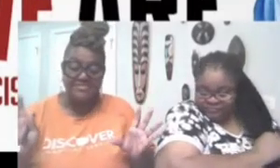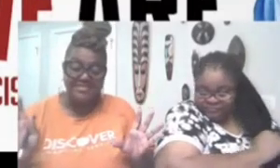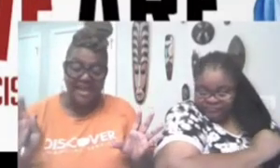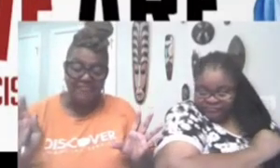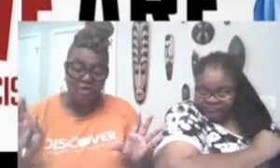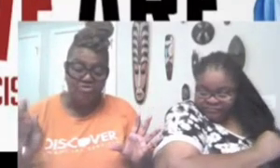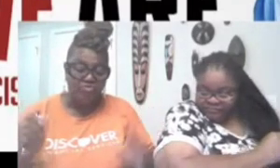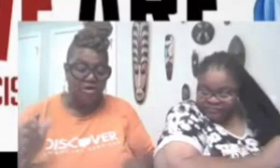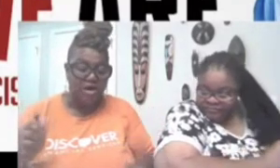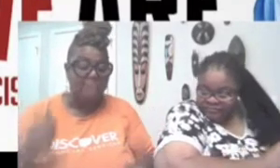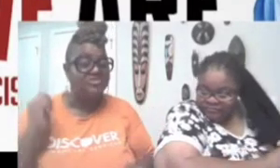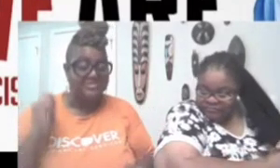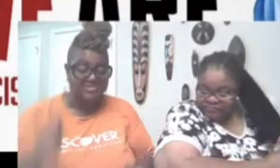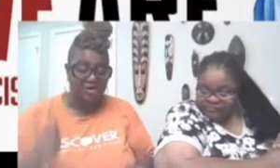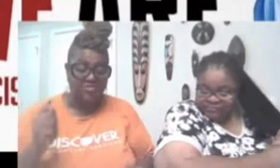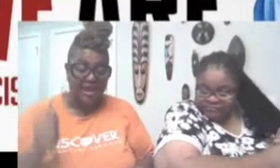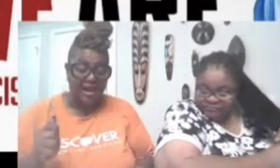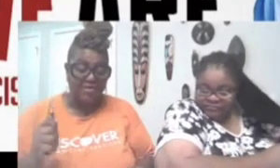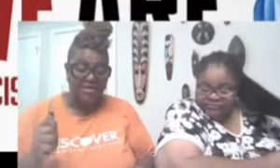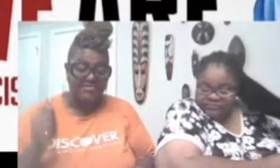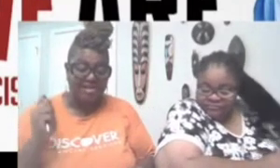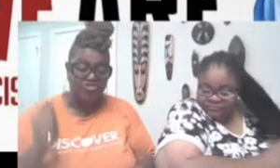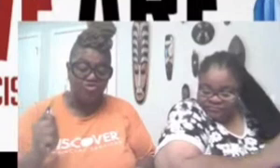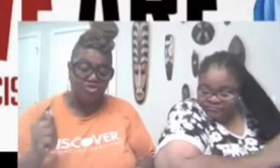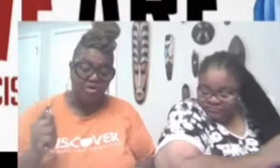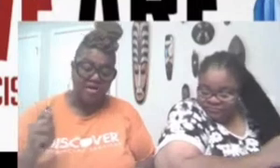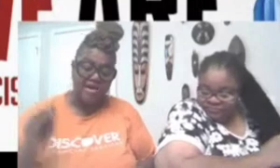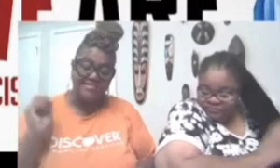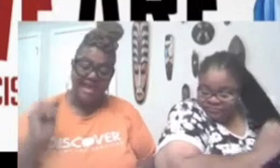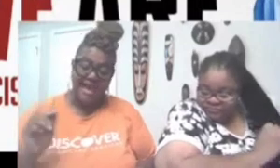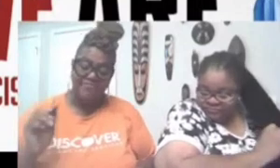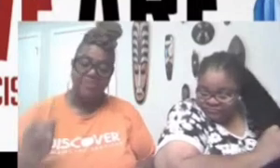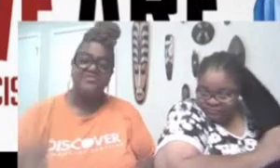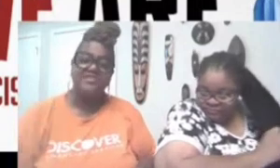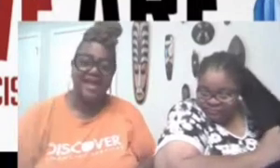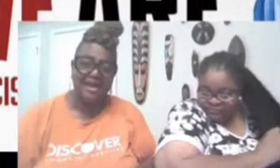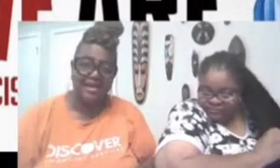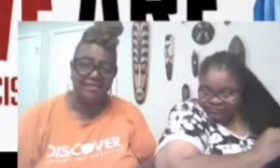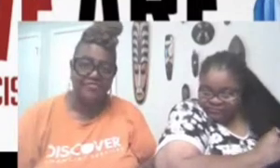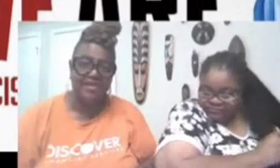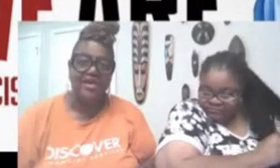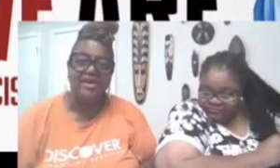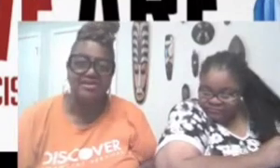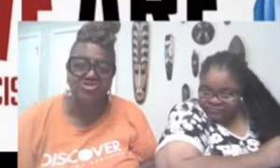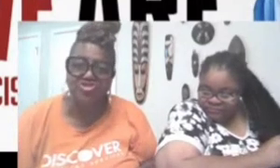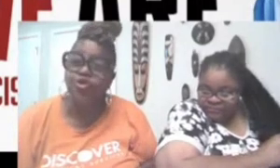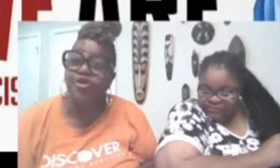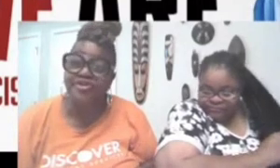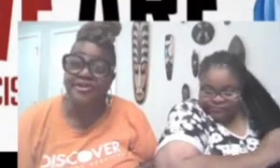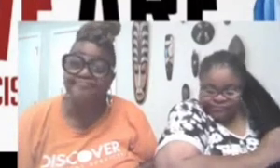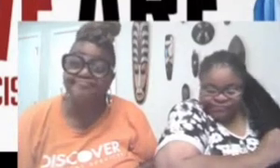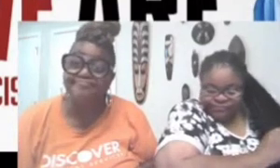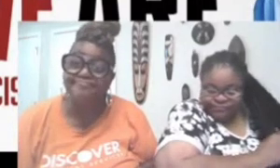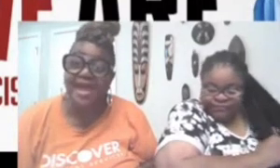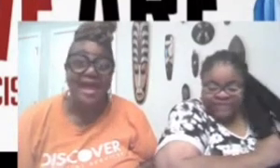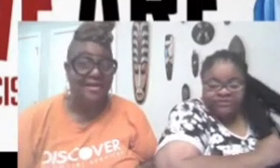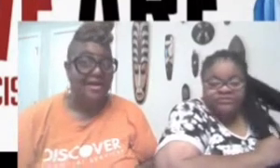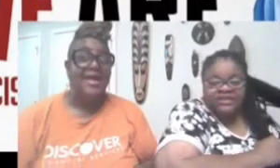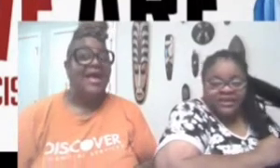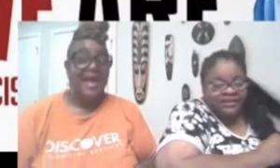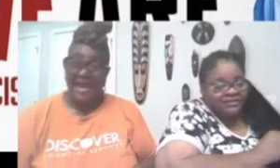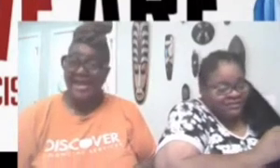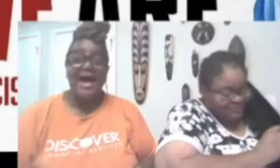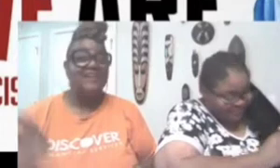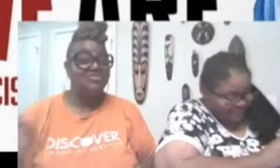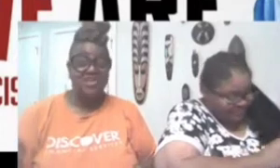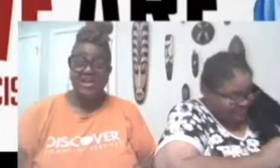Some slave owners will come to certain areas in New York to have their slaves insured. That's why you